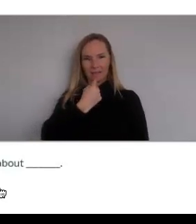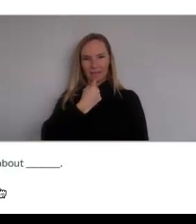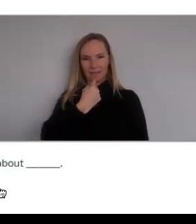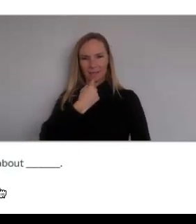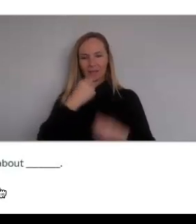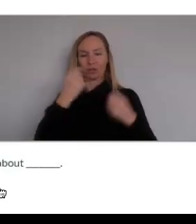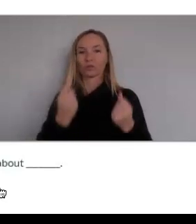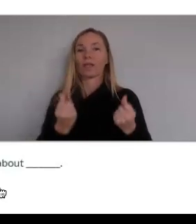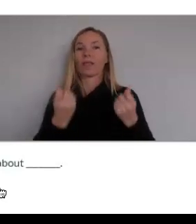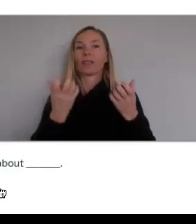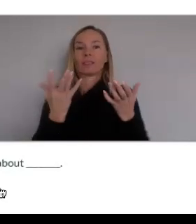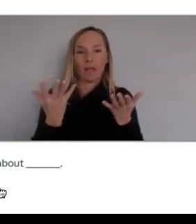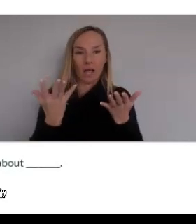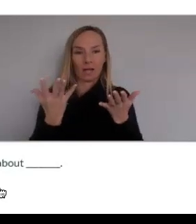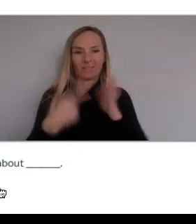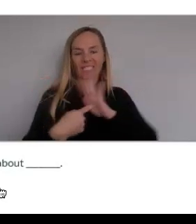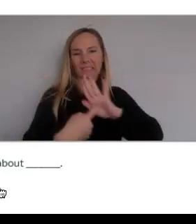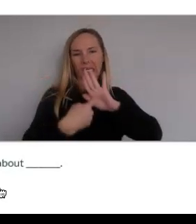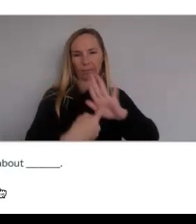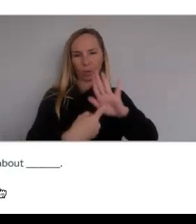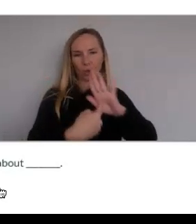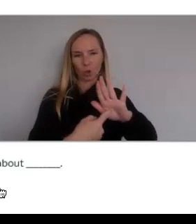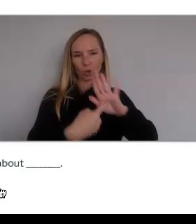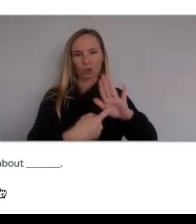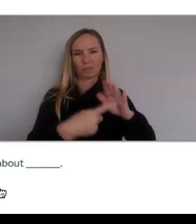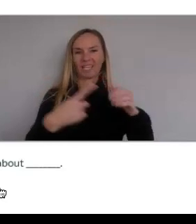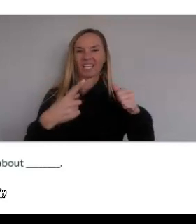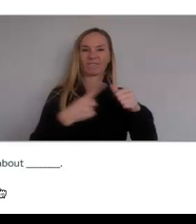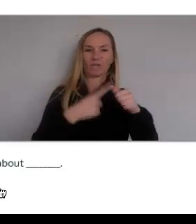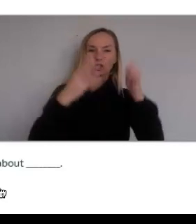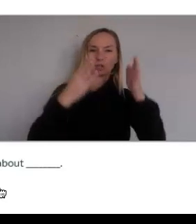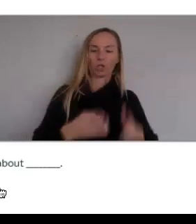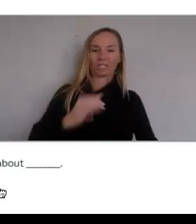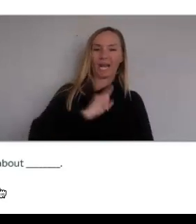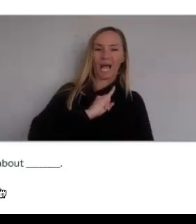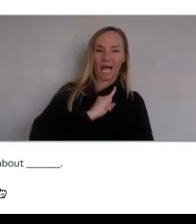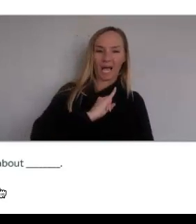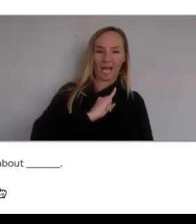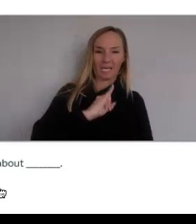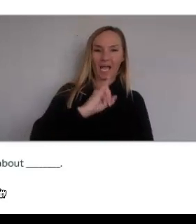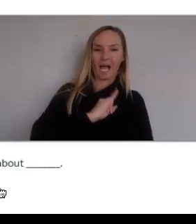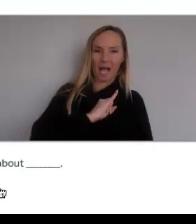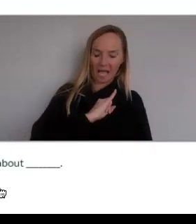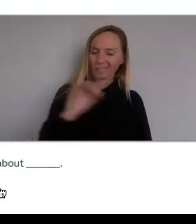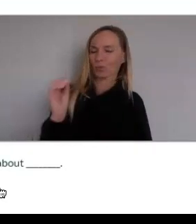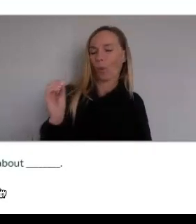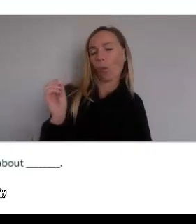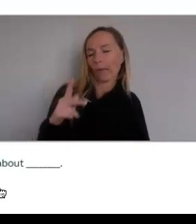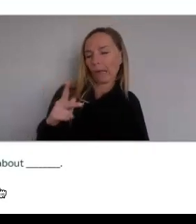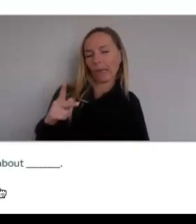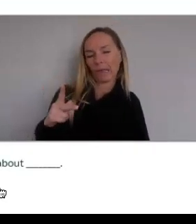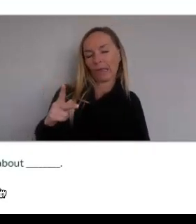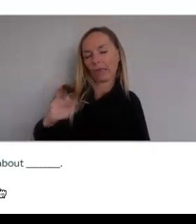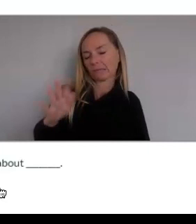are a lot of examples with the first person I. I is okay in